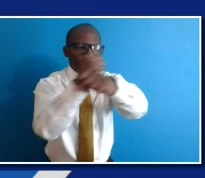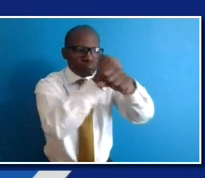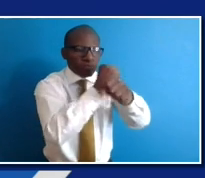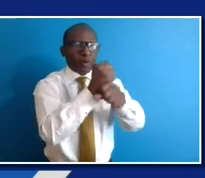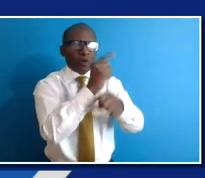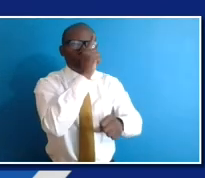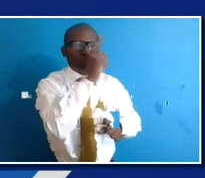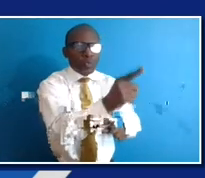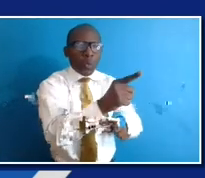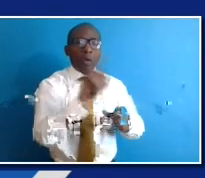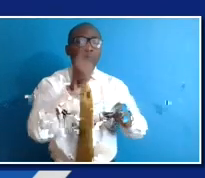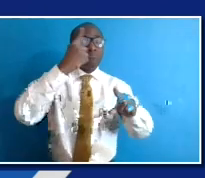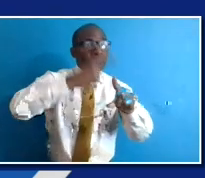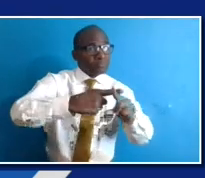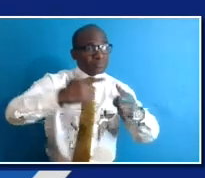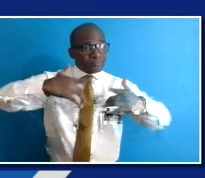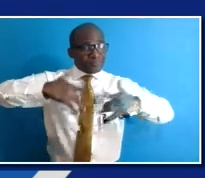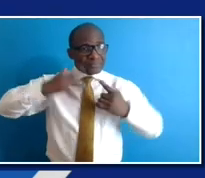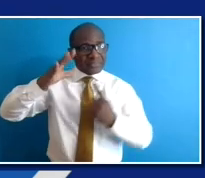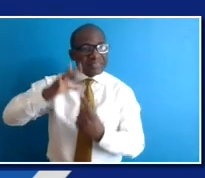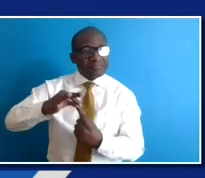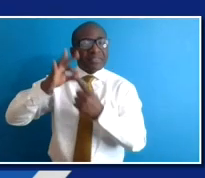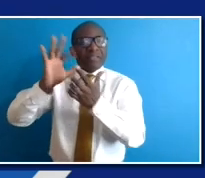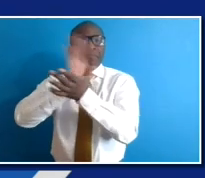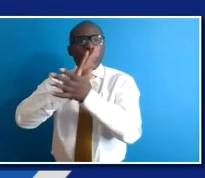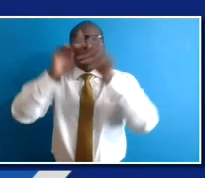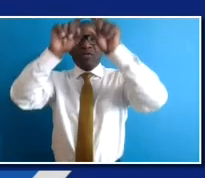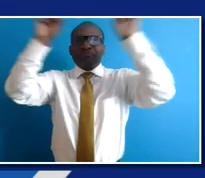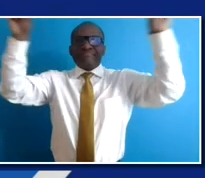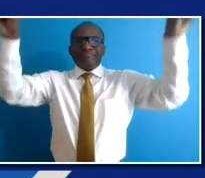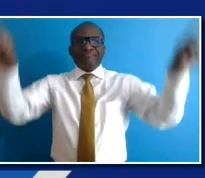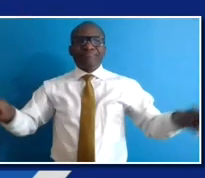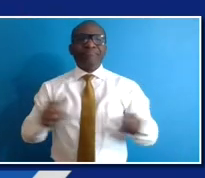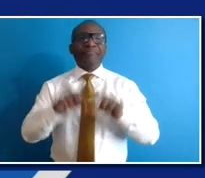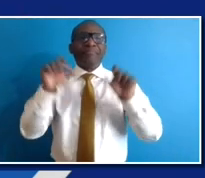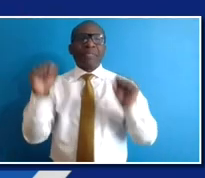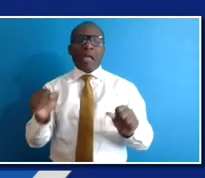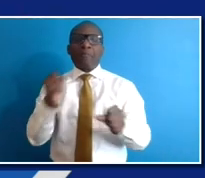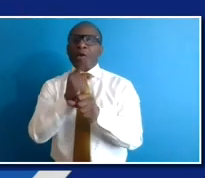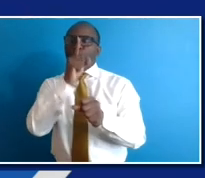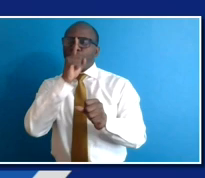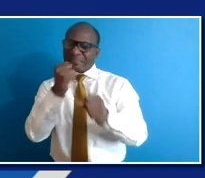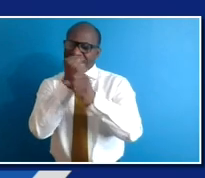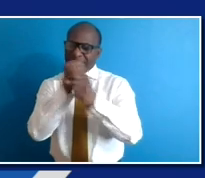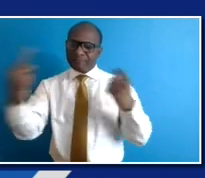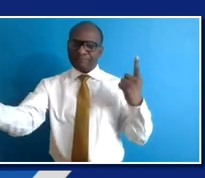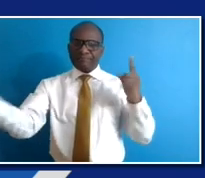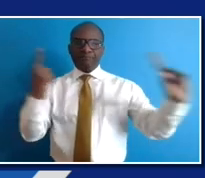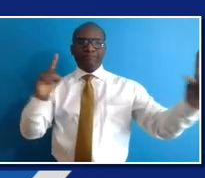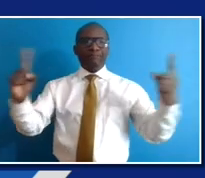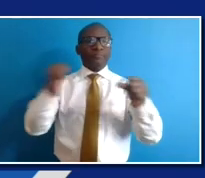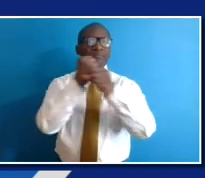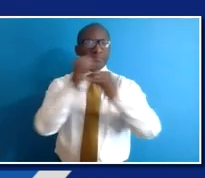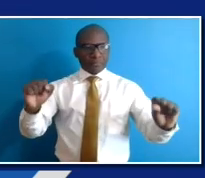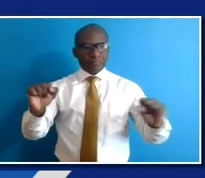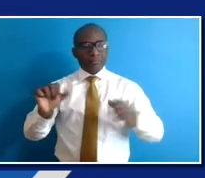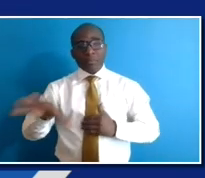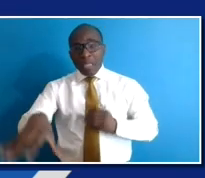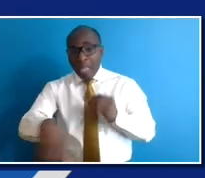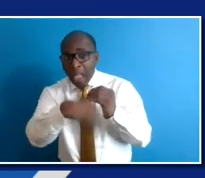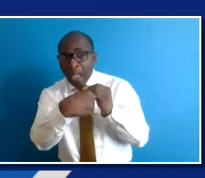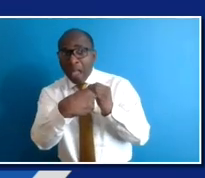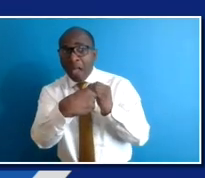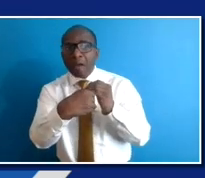for Bicycle Sunday on the Bronx River Parkway. It doesn't come quite up this far, but when you go down to County Center, that's going to be the new northern, is the new